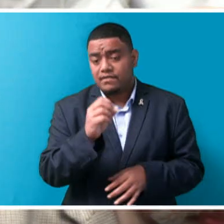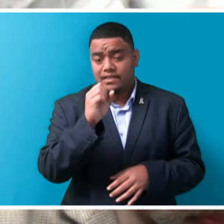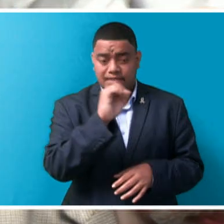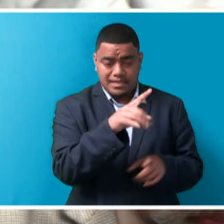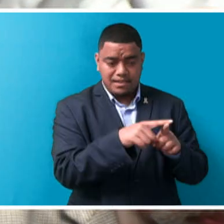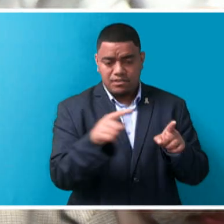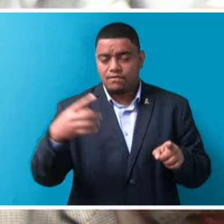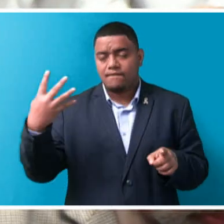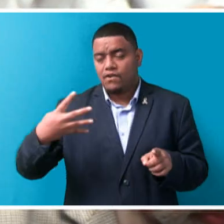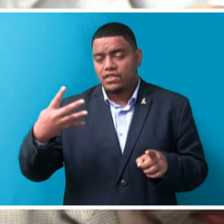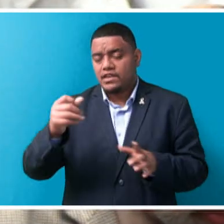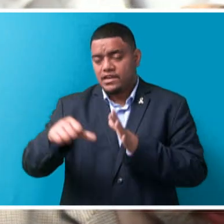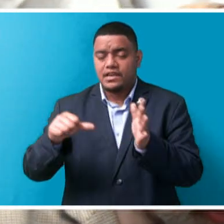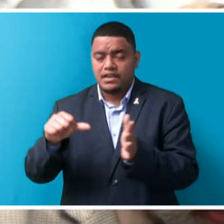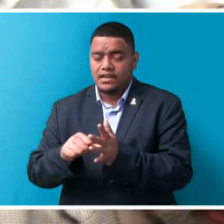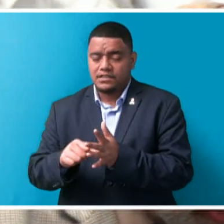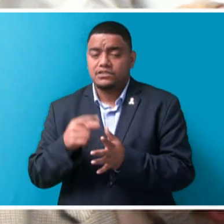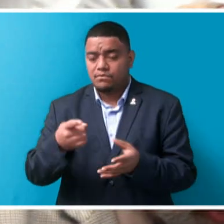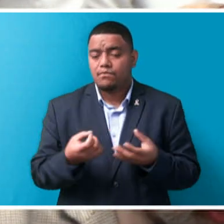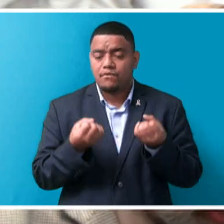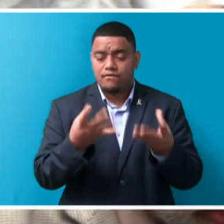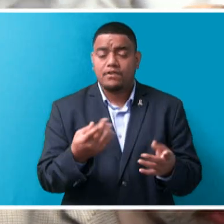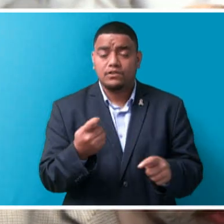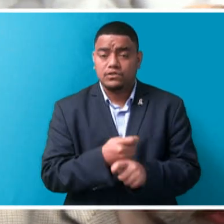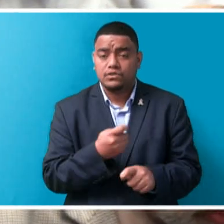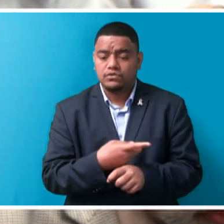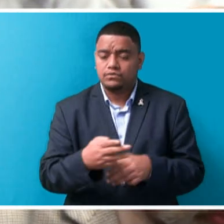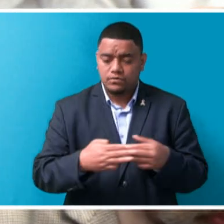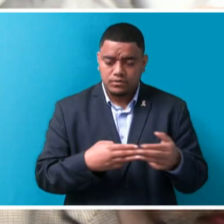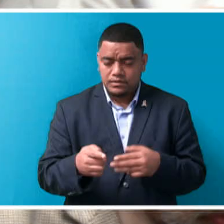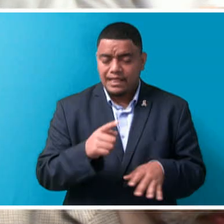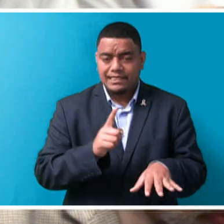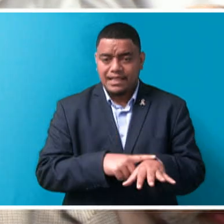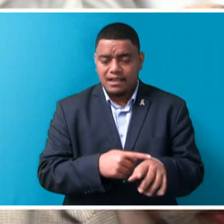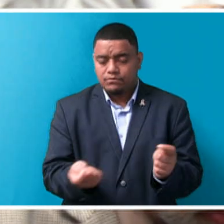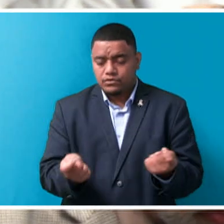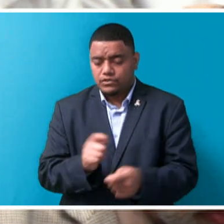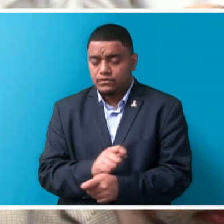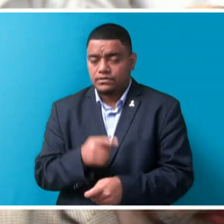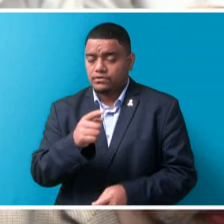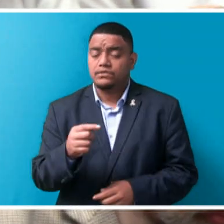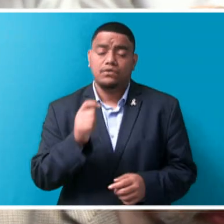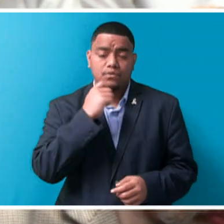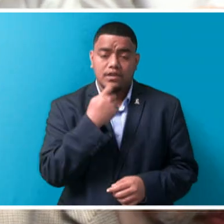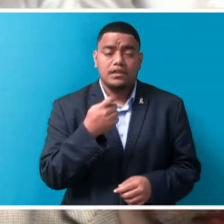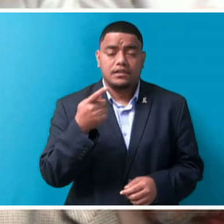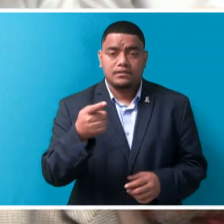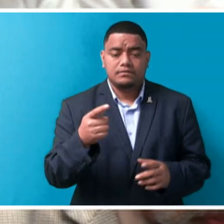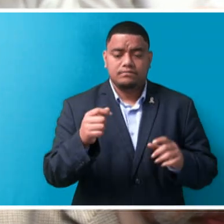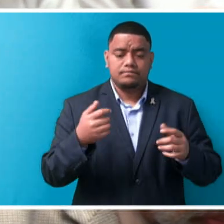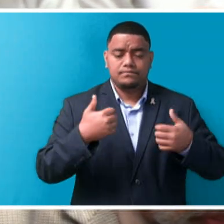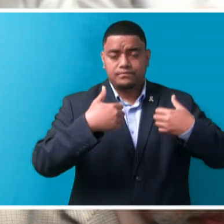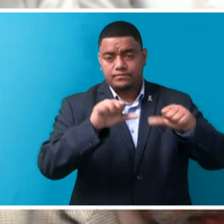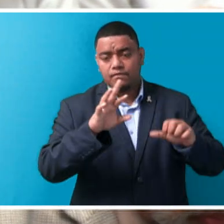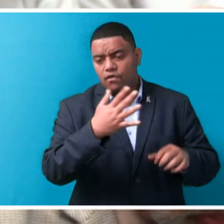years old. And these regulations provide the tools to manage this paradigm shift. The regulation will prescribe standard forms and process